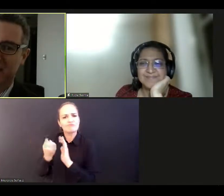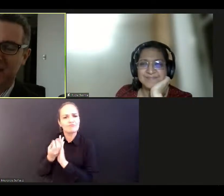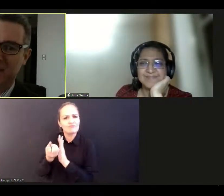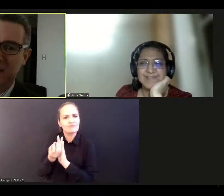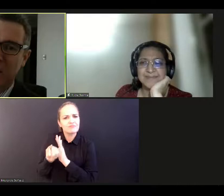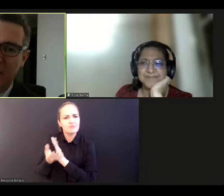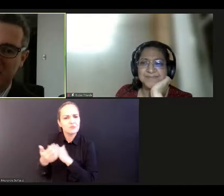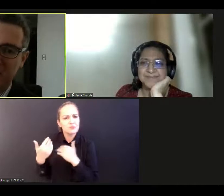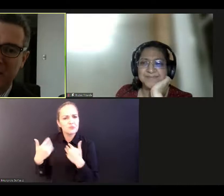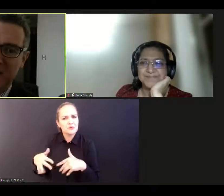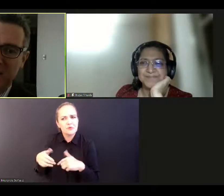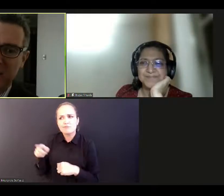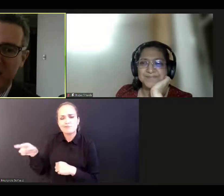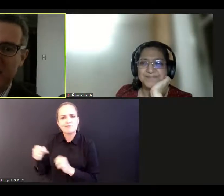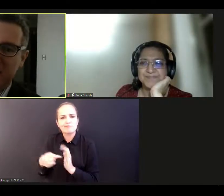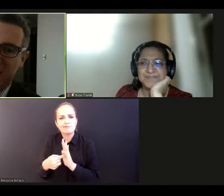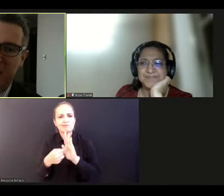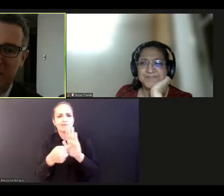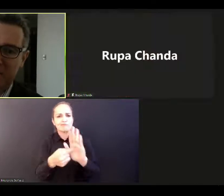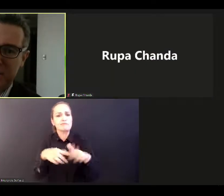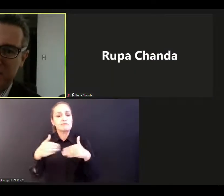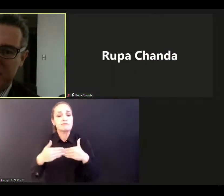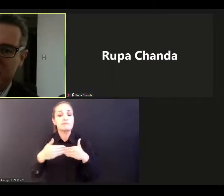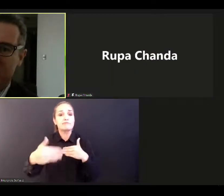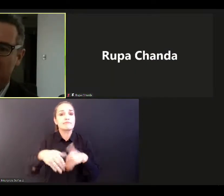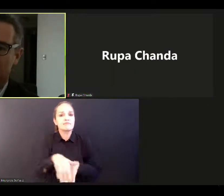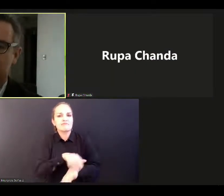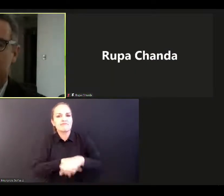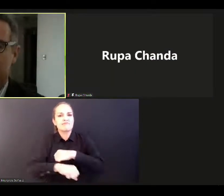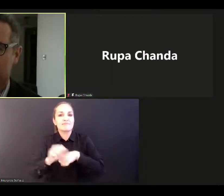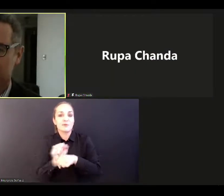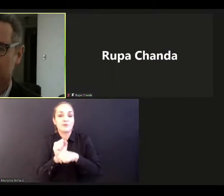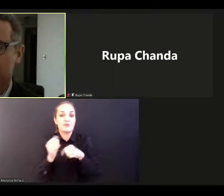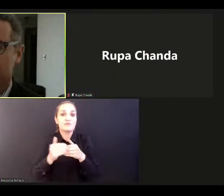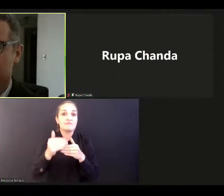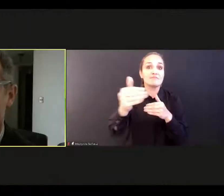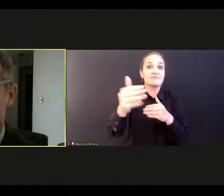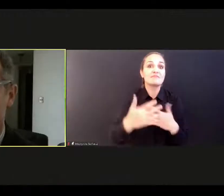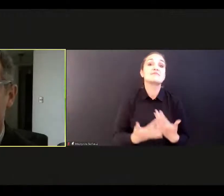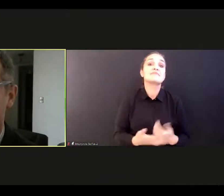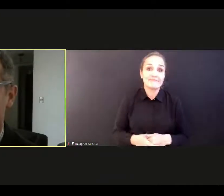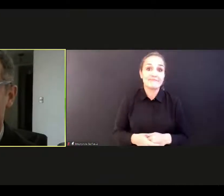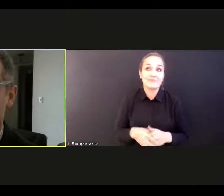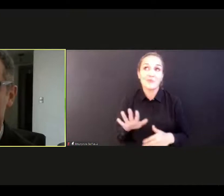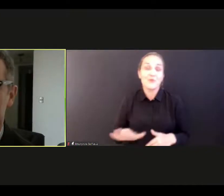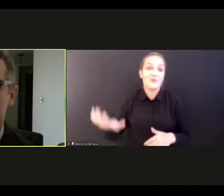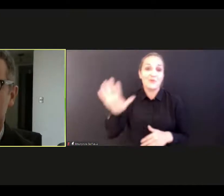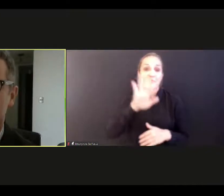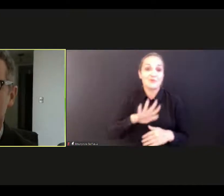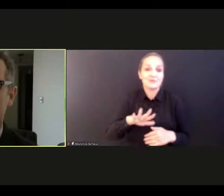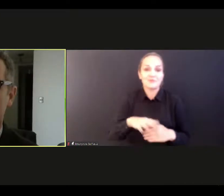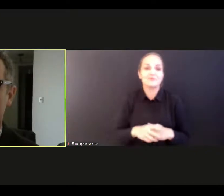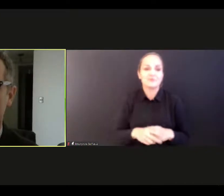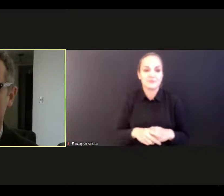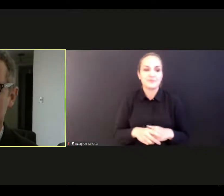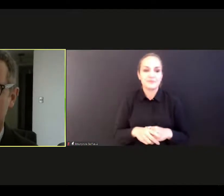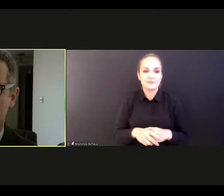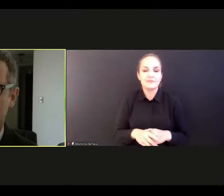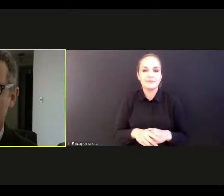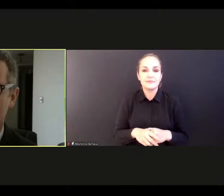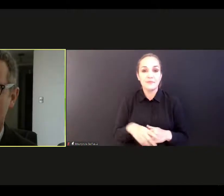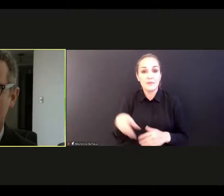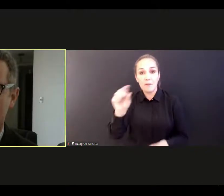decades. So, but Deepa Lee, I wanted to ask you another question on a similar issue. I mean, how important have